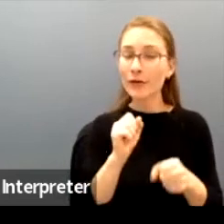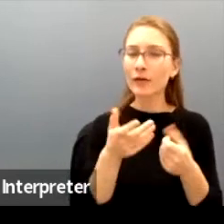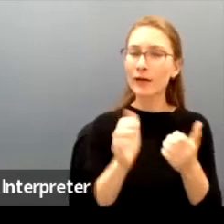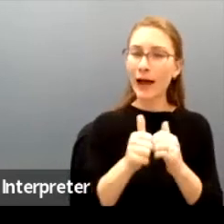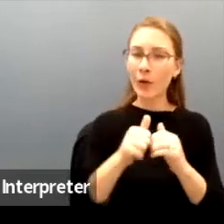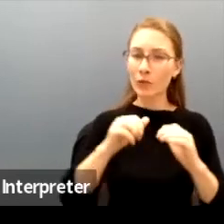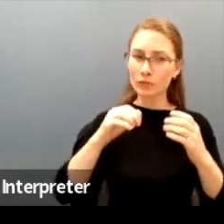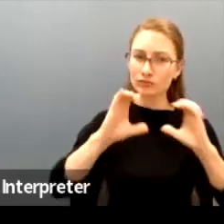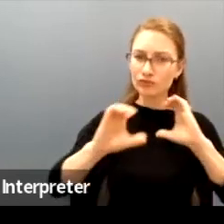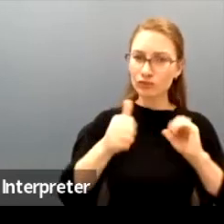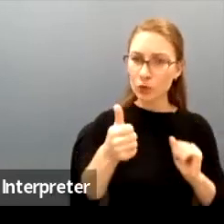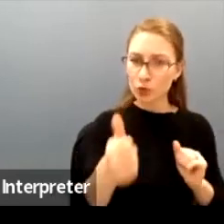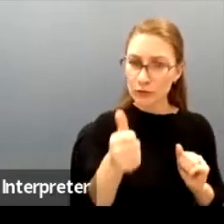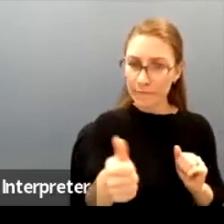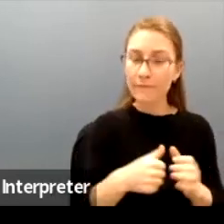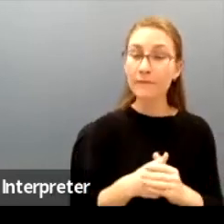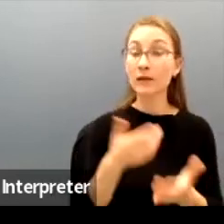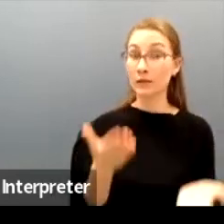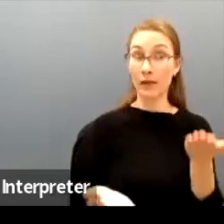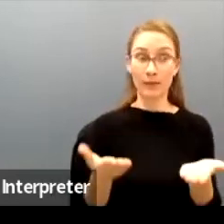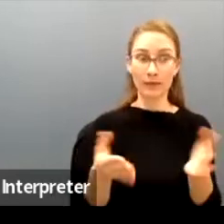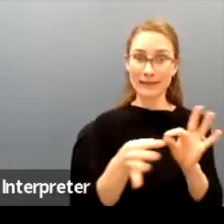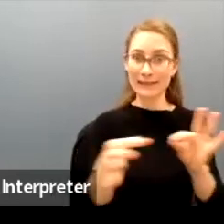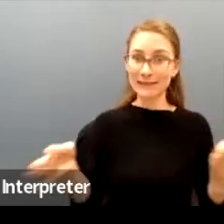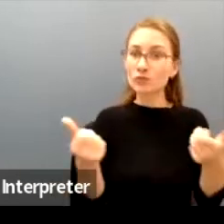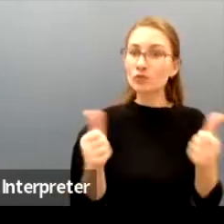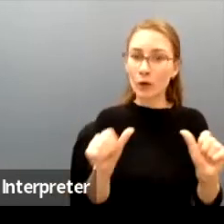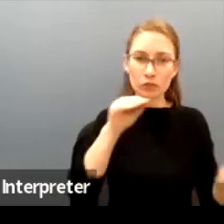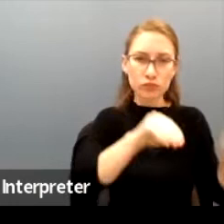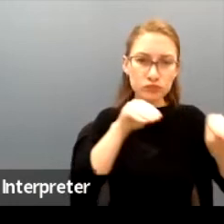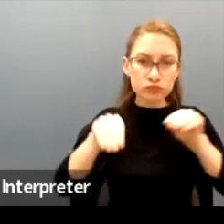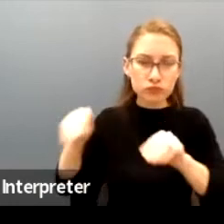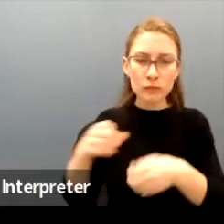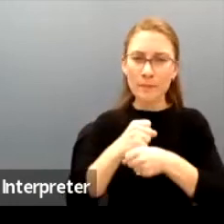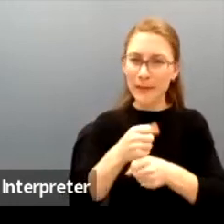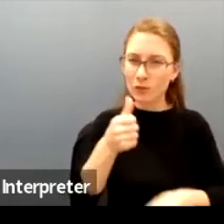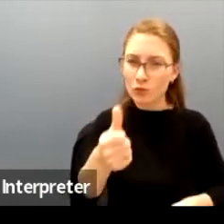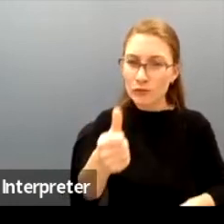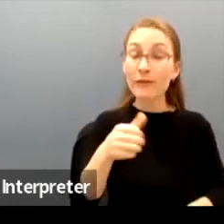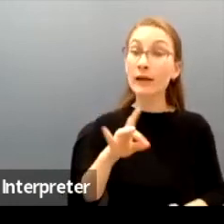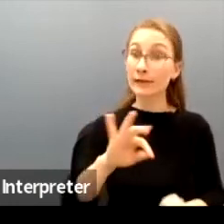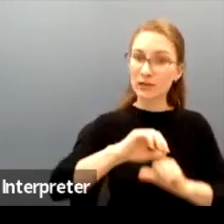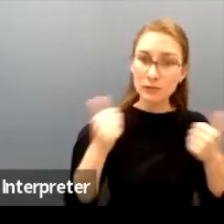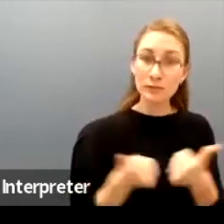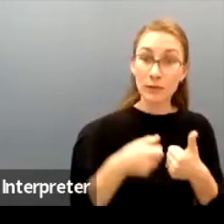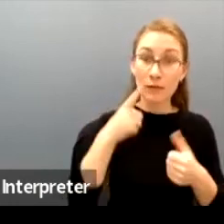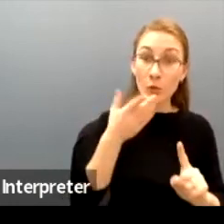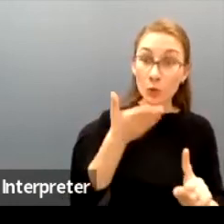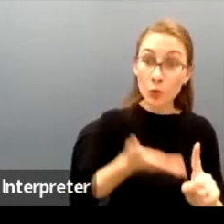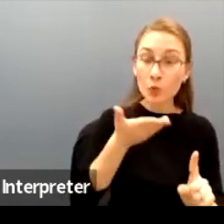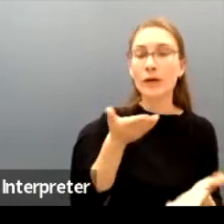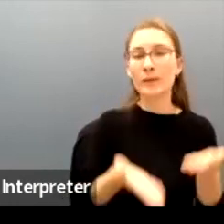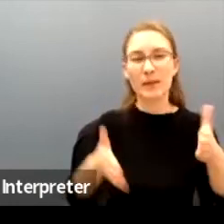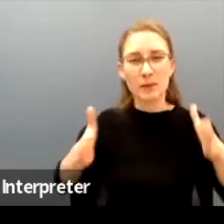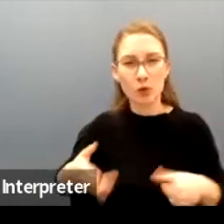can create a sentence yourself and how hard it is or how easy it is for you. Because if it's difficult for you, it might be difficult also for the AAC user who's using